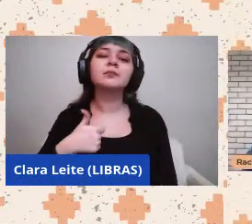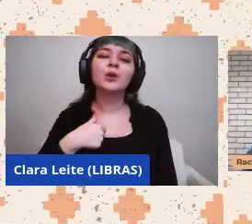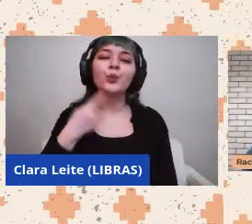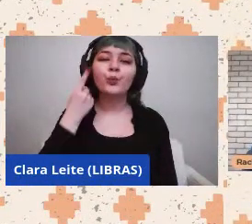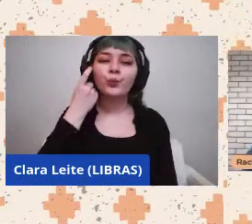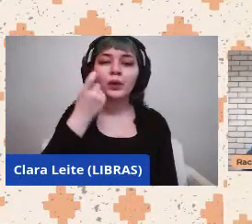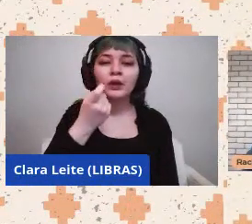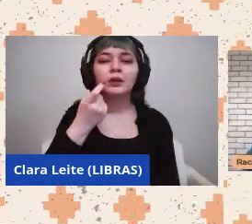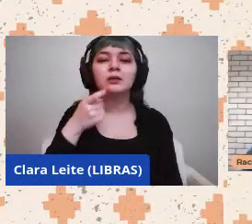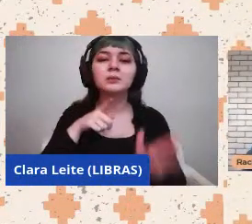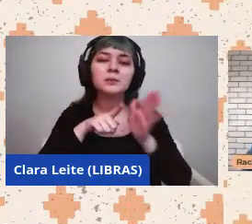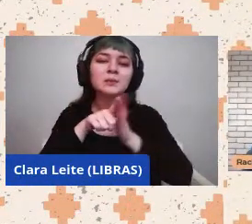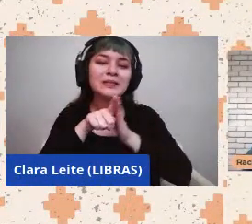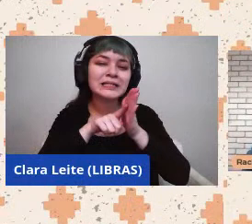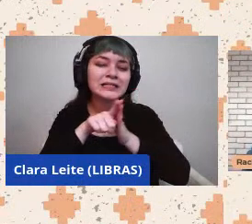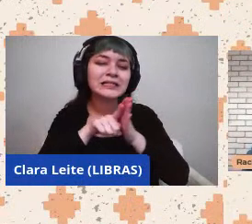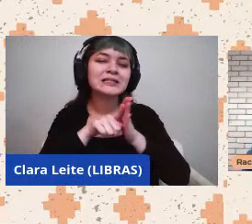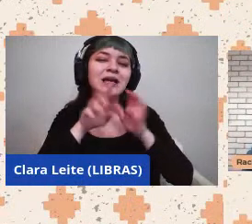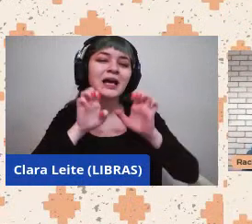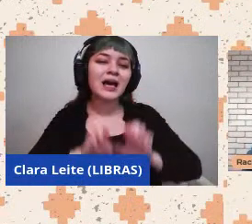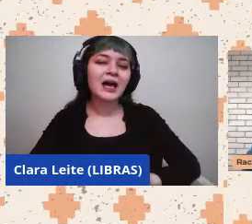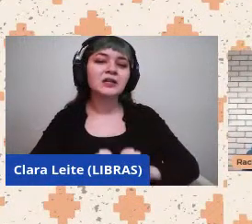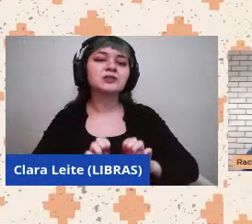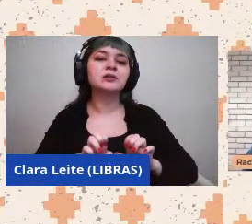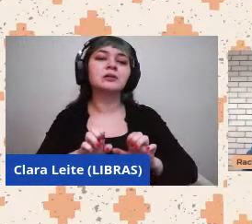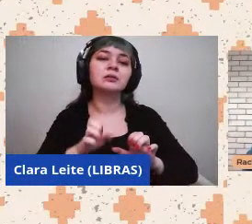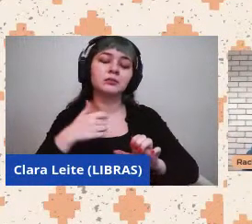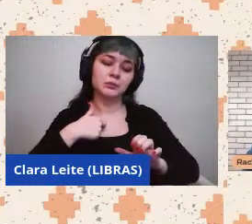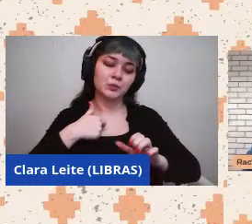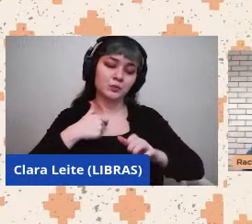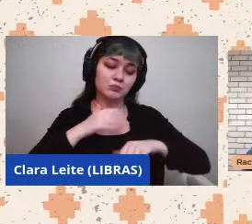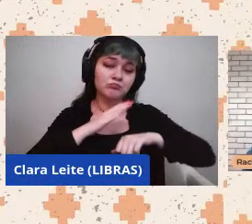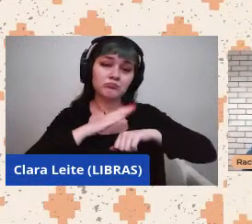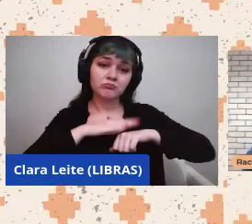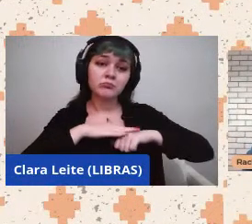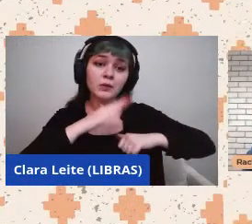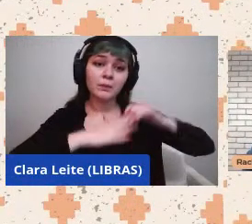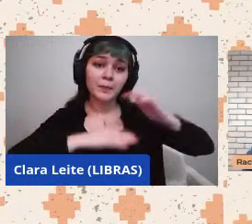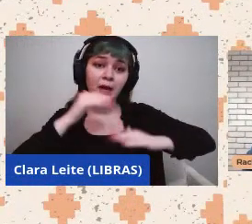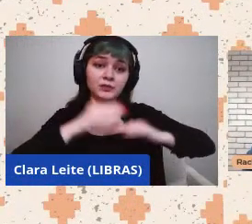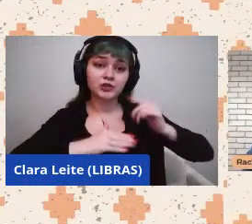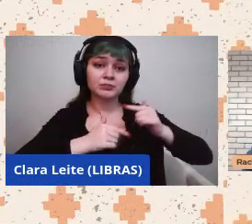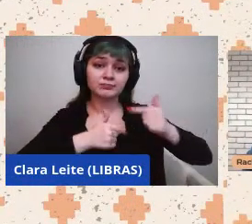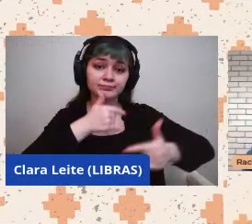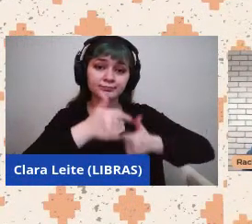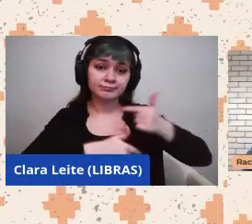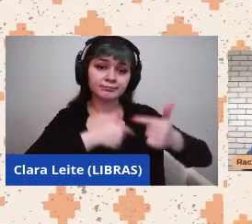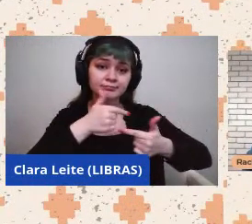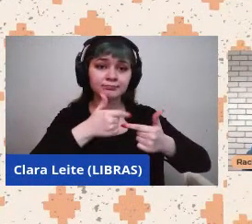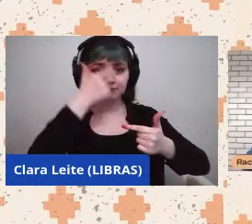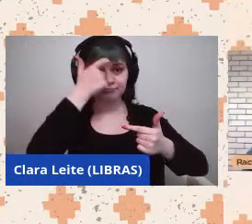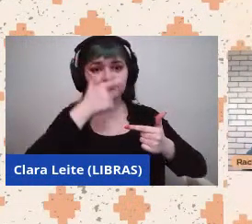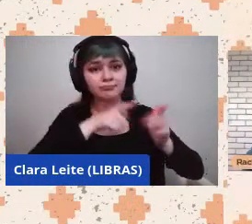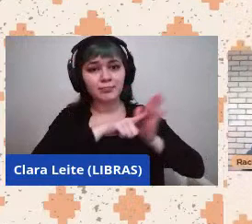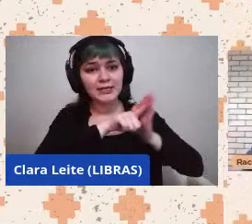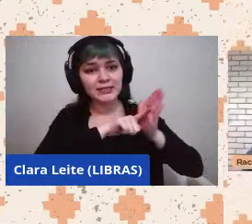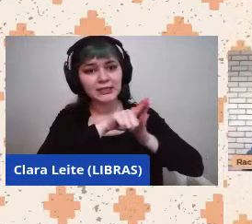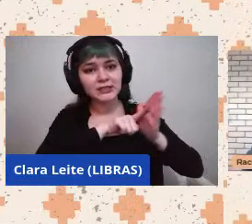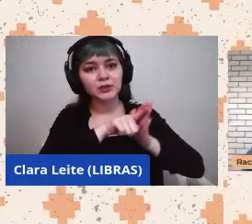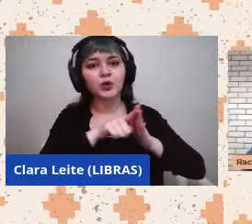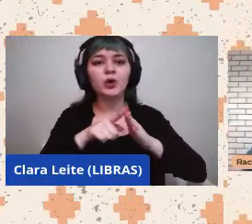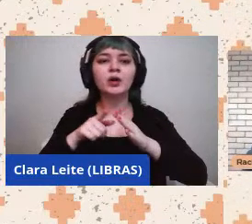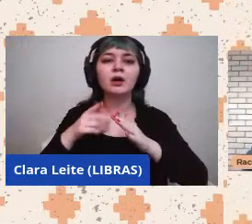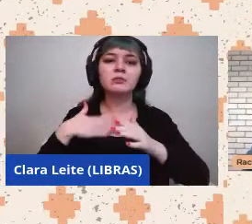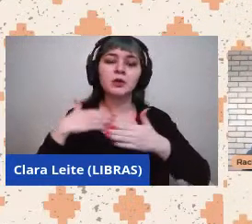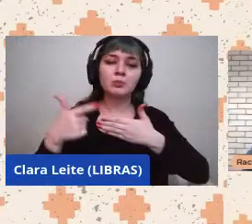interested in research ethics, both in terms of my own practice and as a researcher and my management role